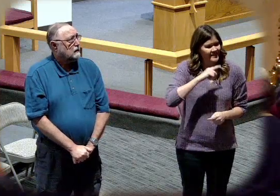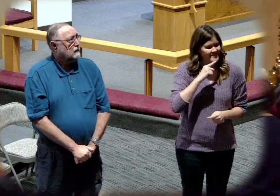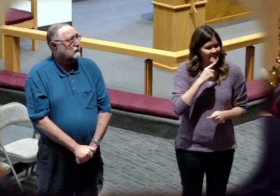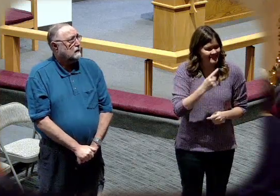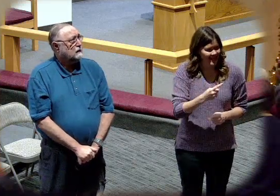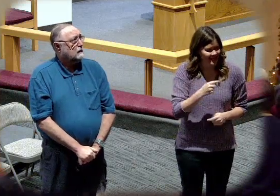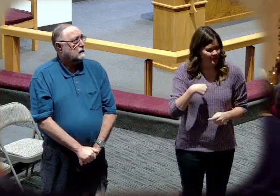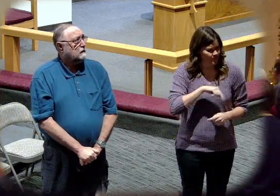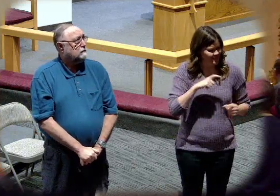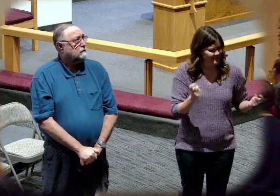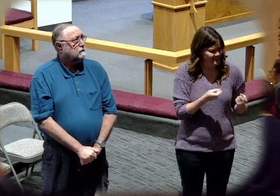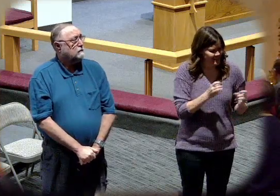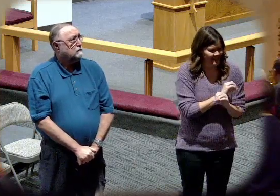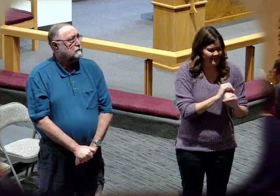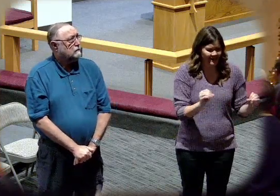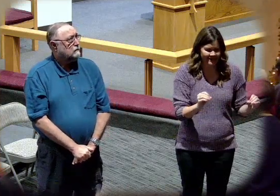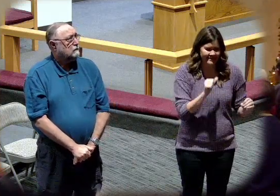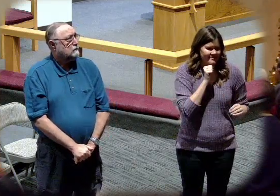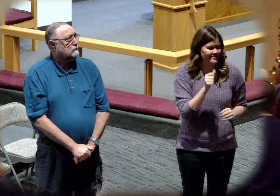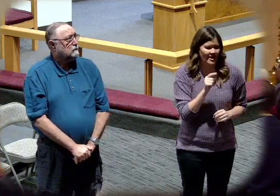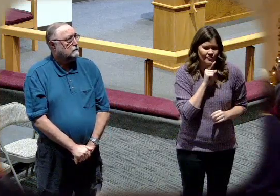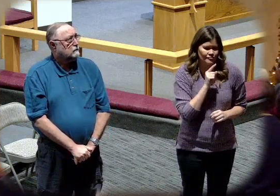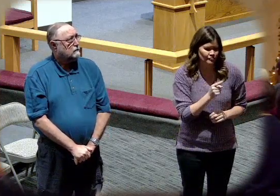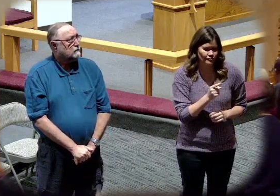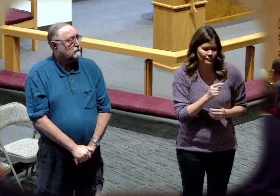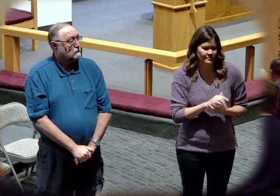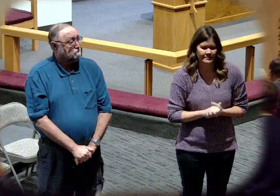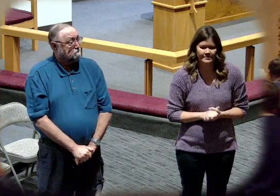we deceive ourselves, and the truth is not in us.